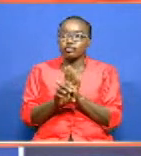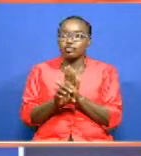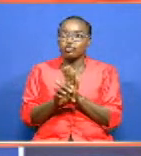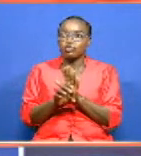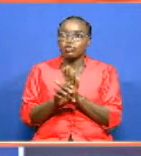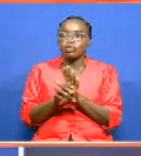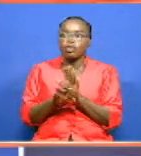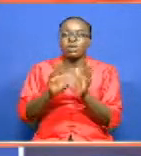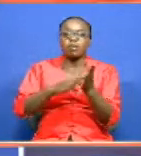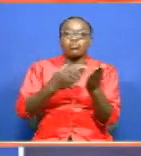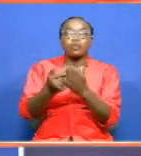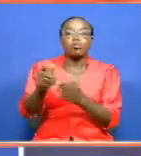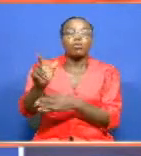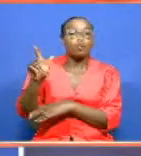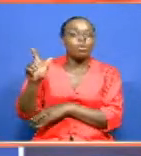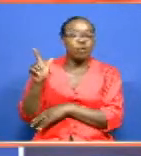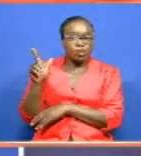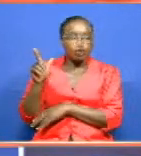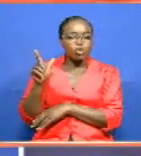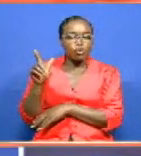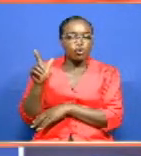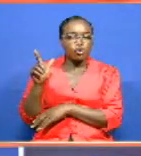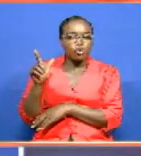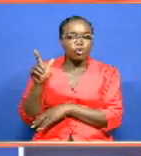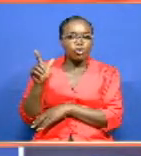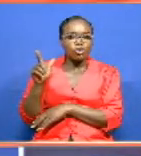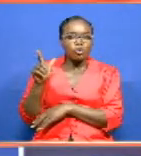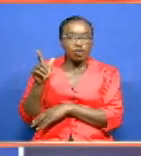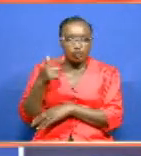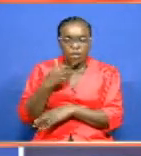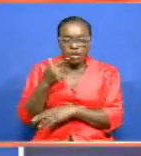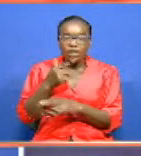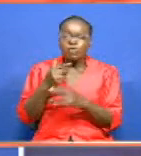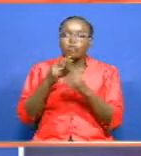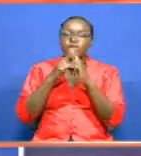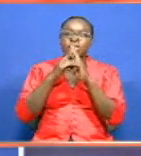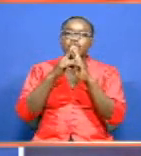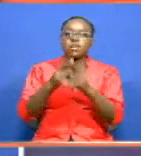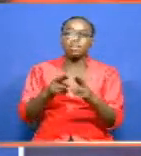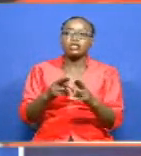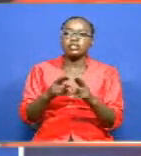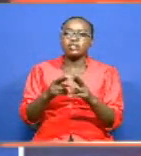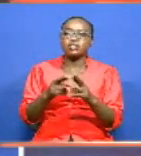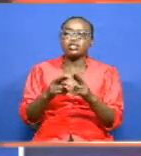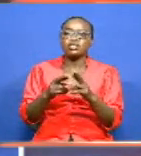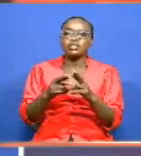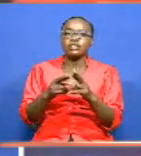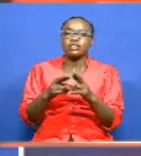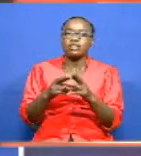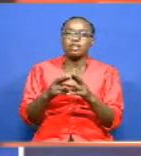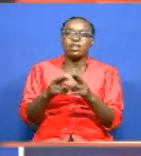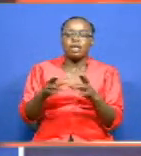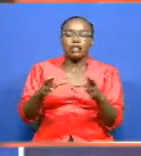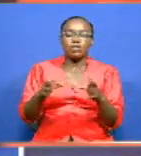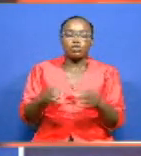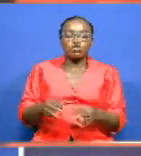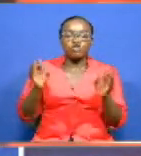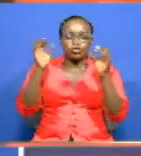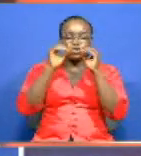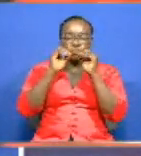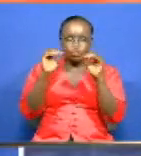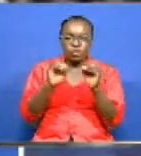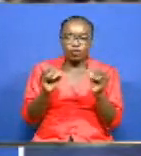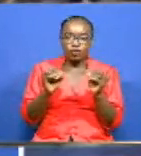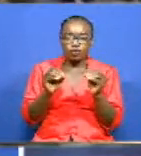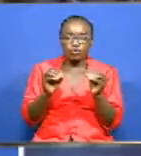and the applicable law, rendering the declared results invalid, null, and